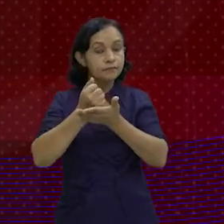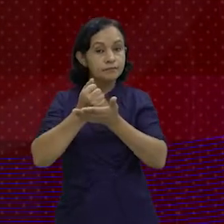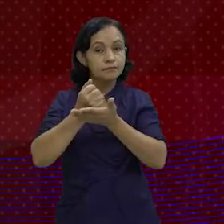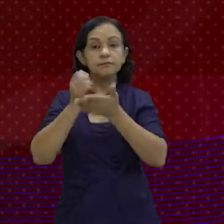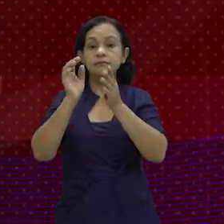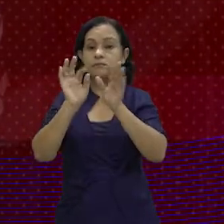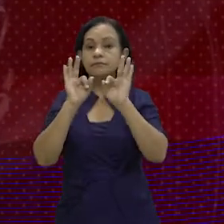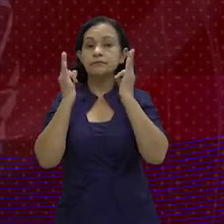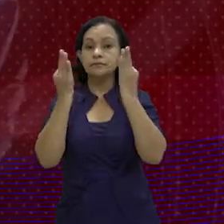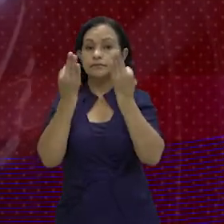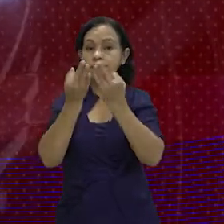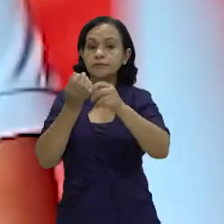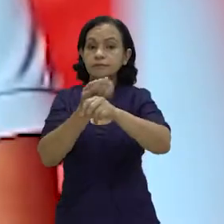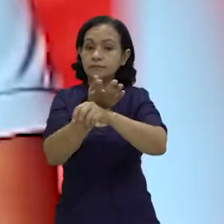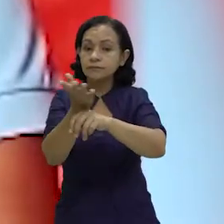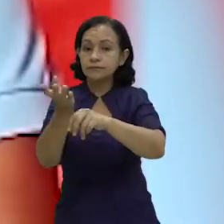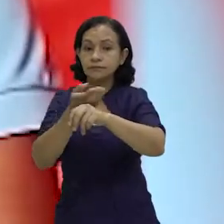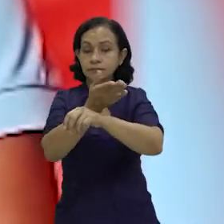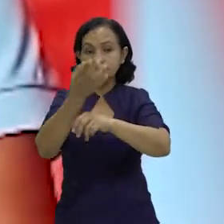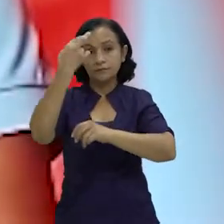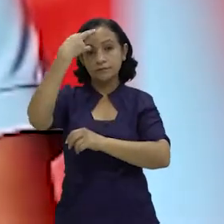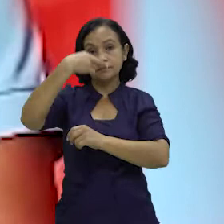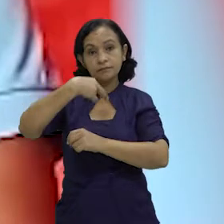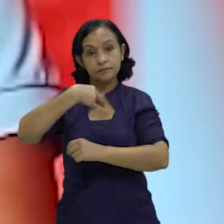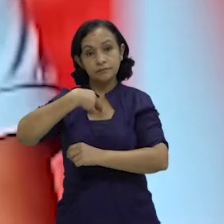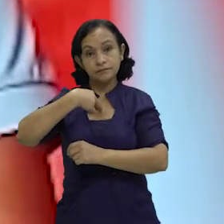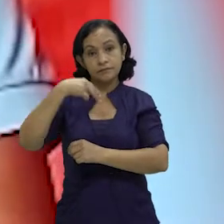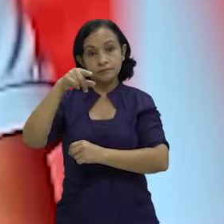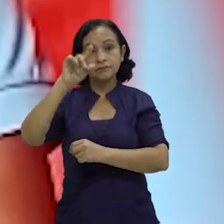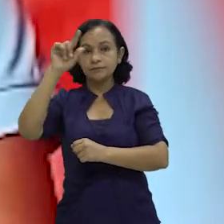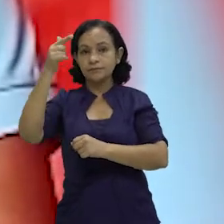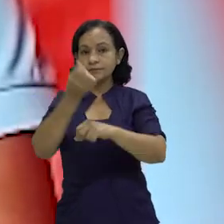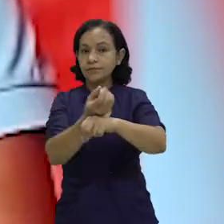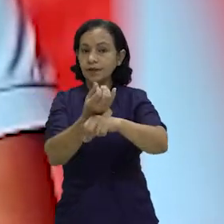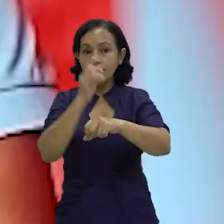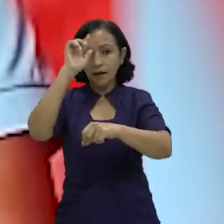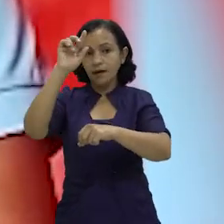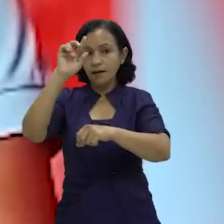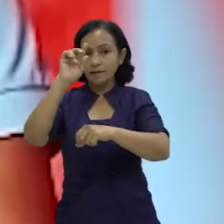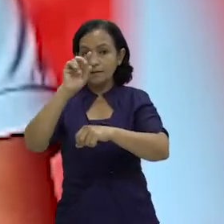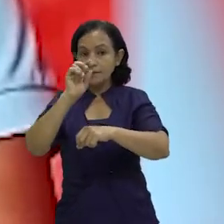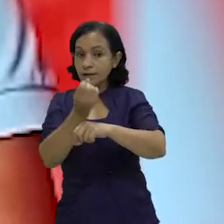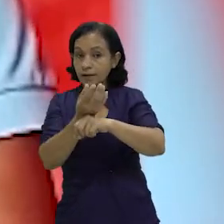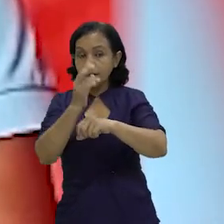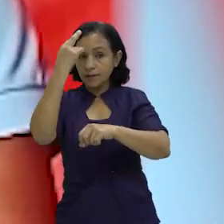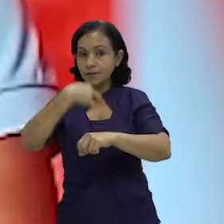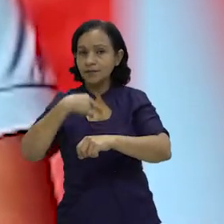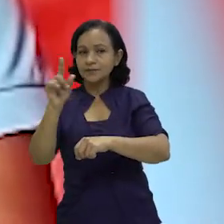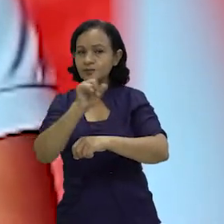families where the responsibility is not only of the government municipal that we have articulated